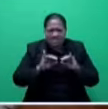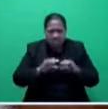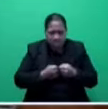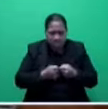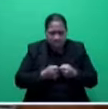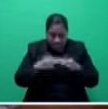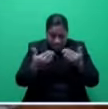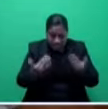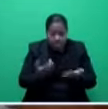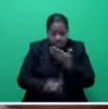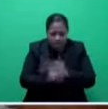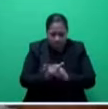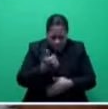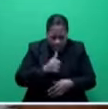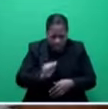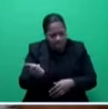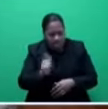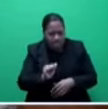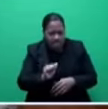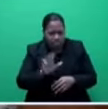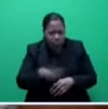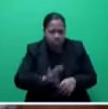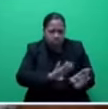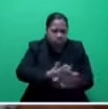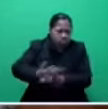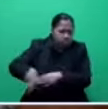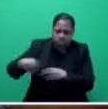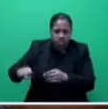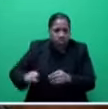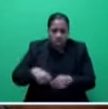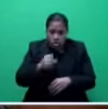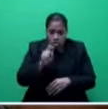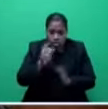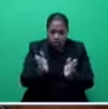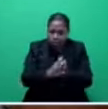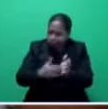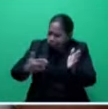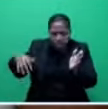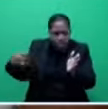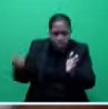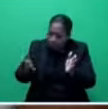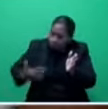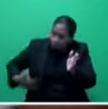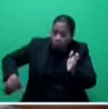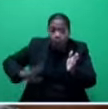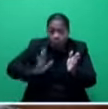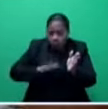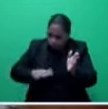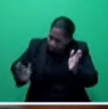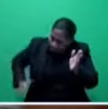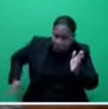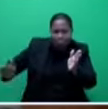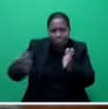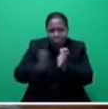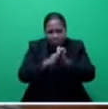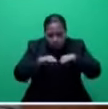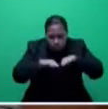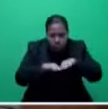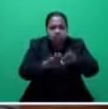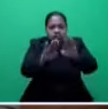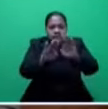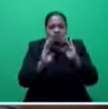allow any child to be marginalized. We can leave no child behind, and that is the instruction that has been given to the senior management and, of course,